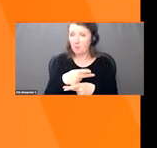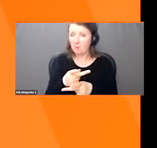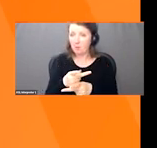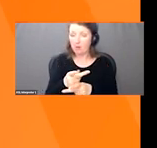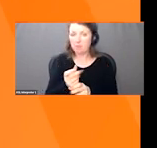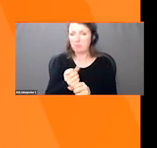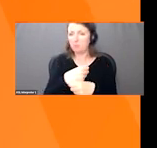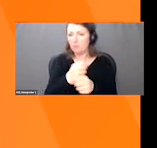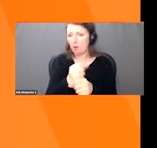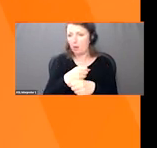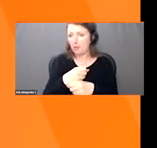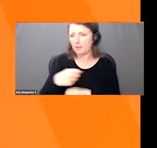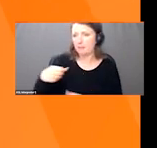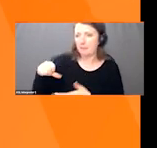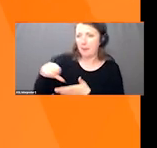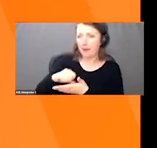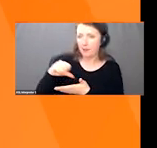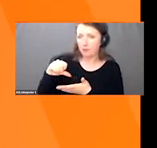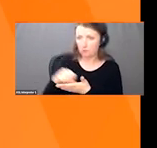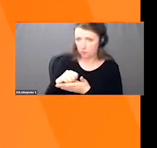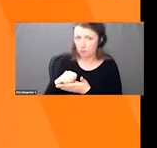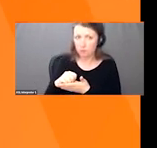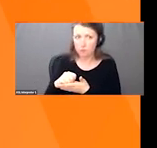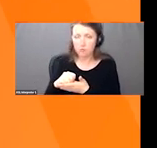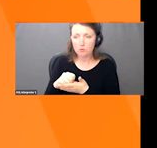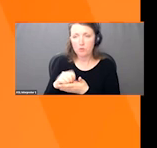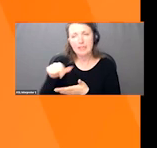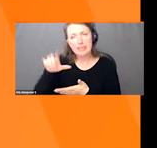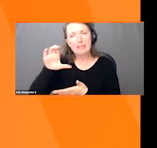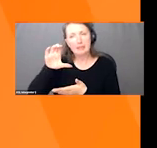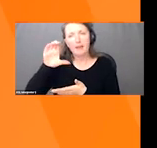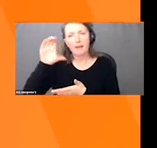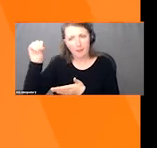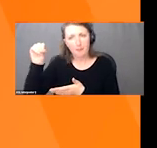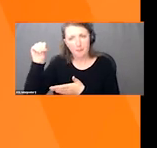account is free. It's just a company account and your personal account.